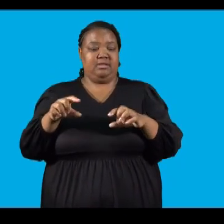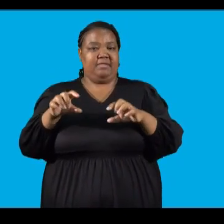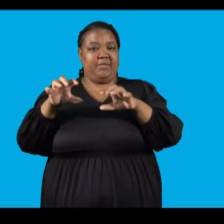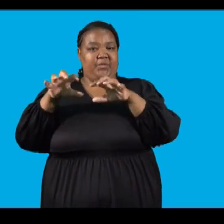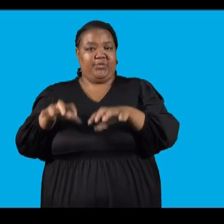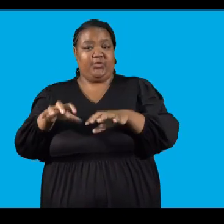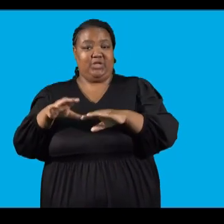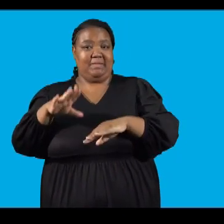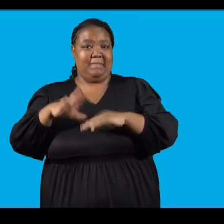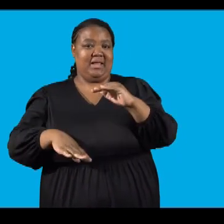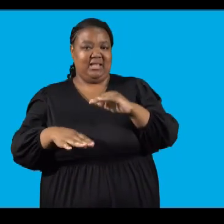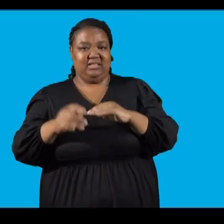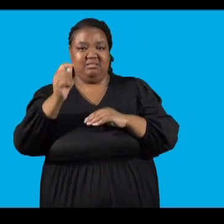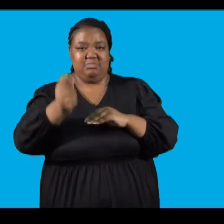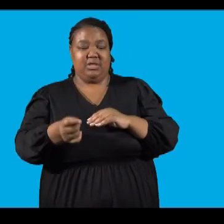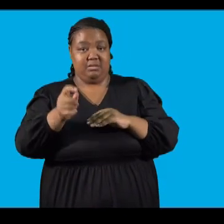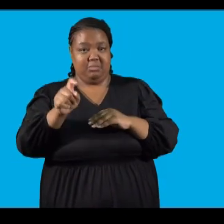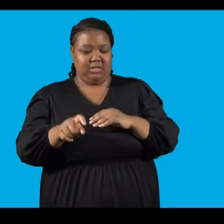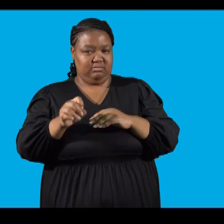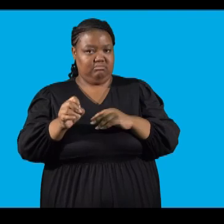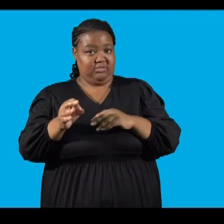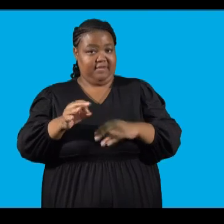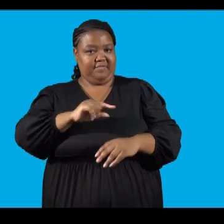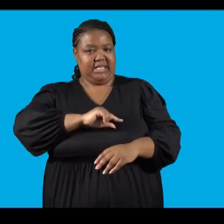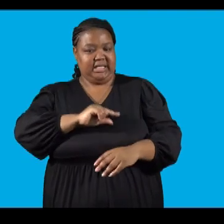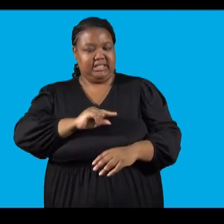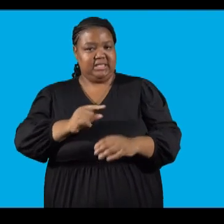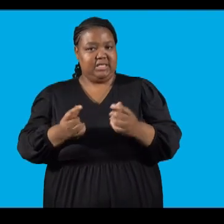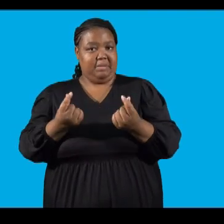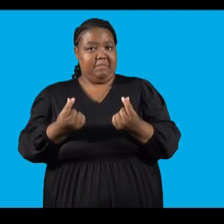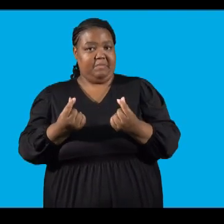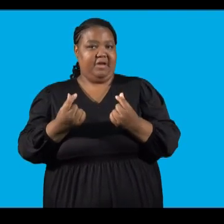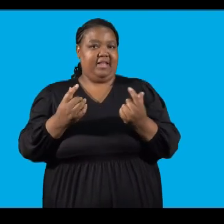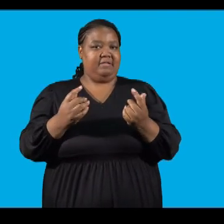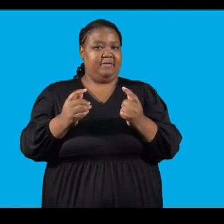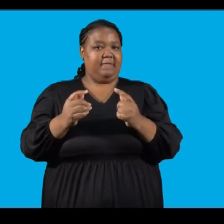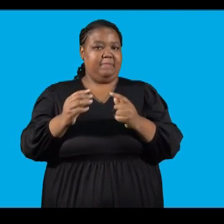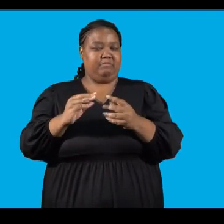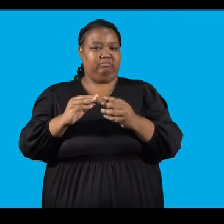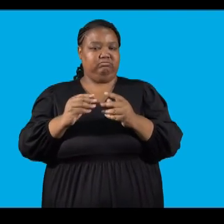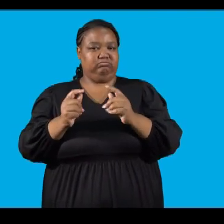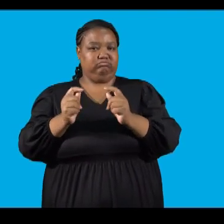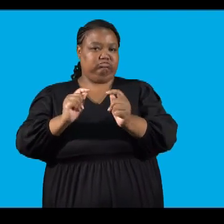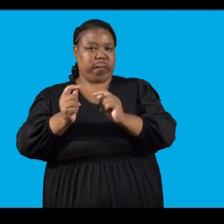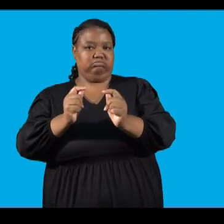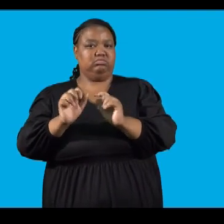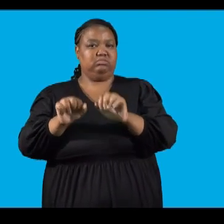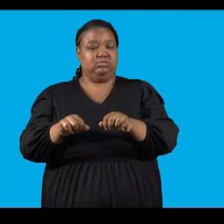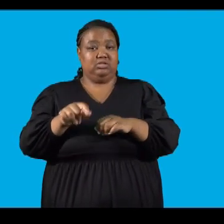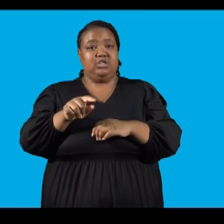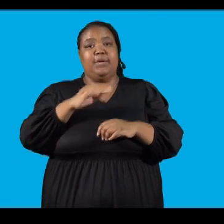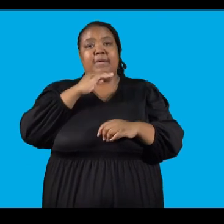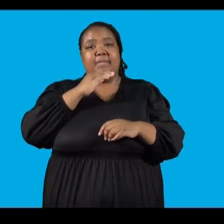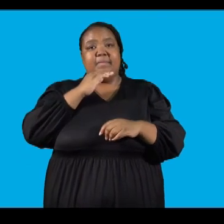Businesses may be forced to pay penalties if they are found guilty of price fixing. So it is